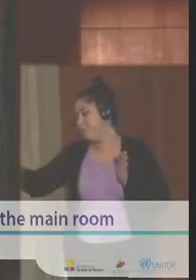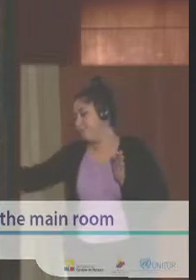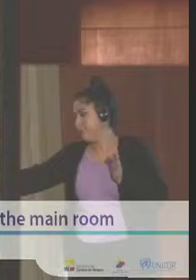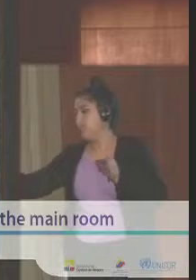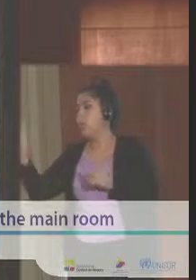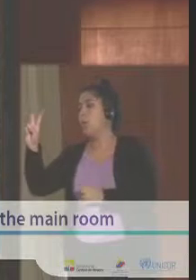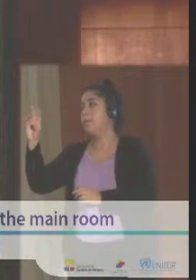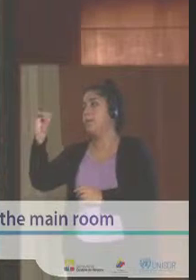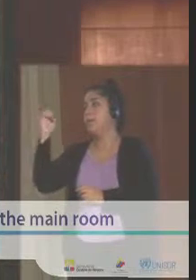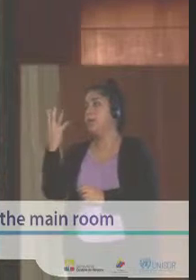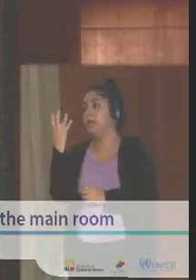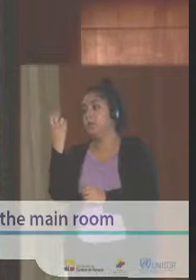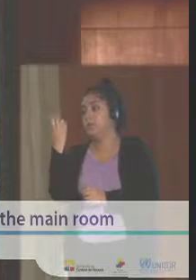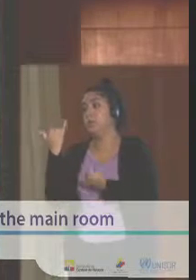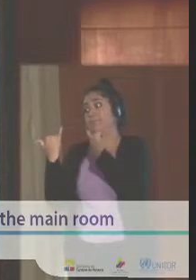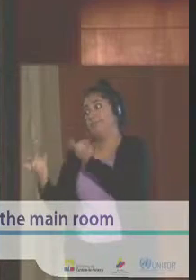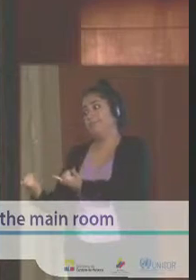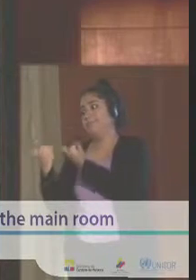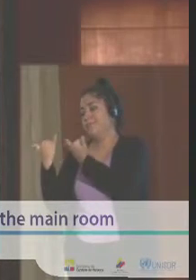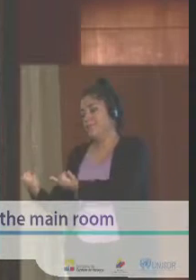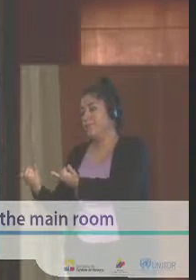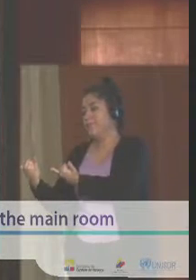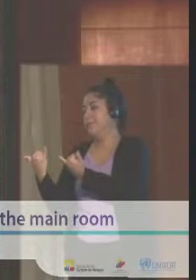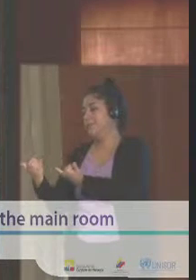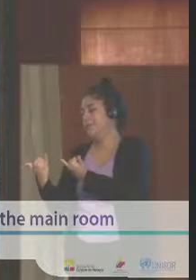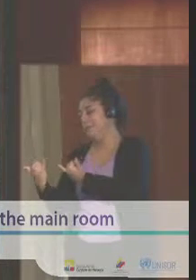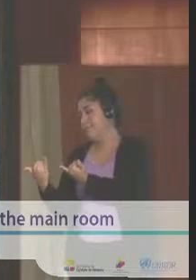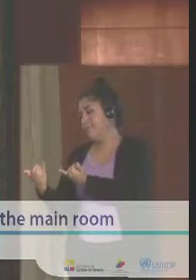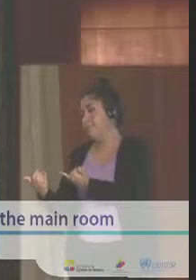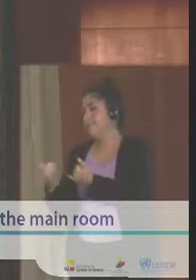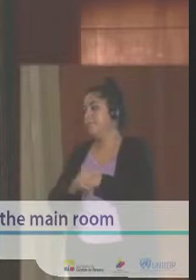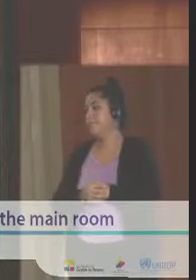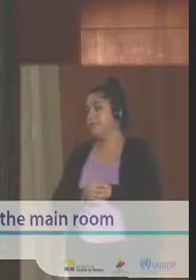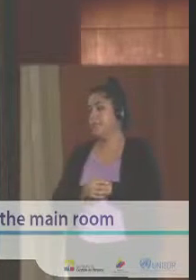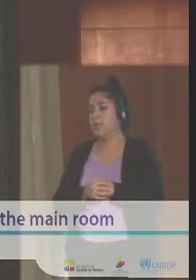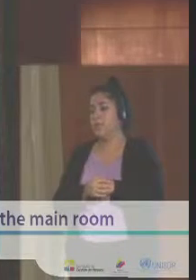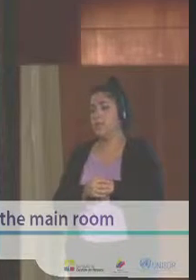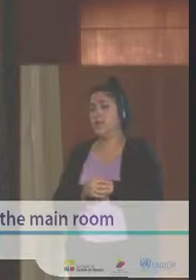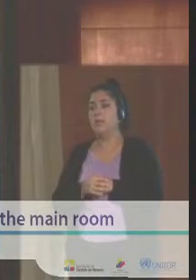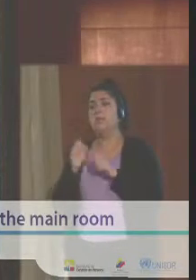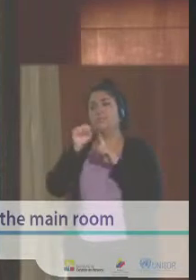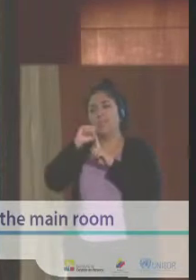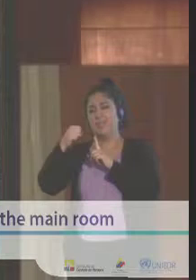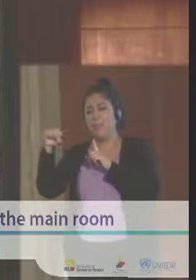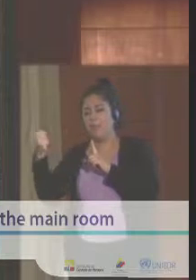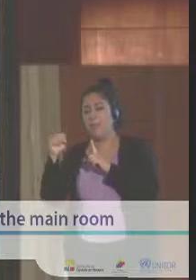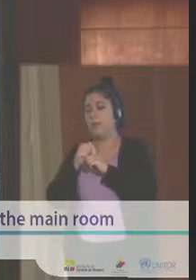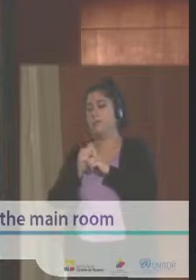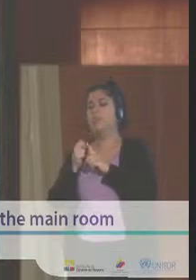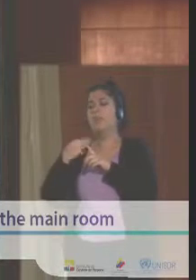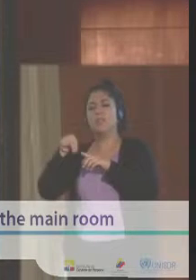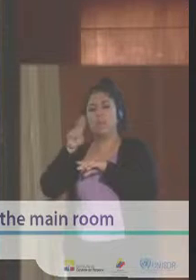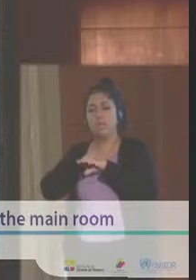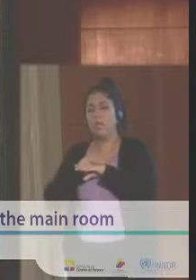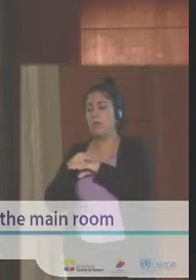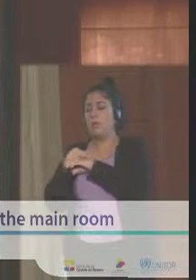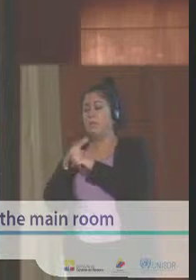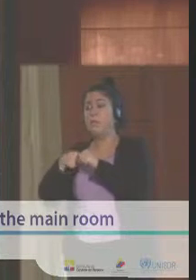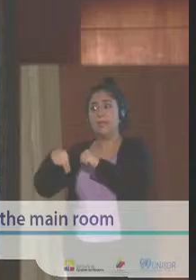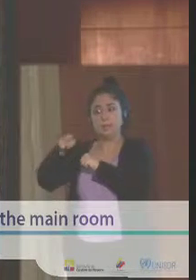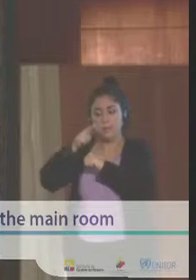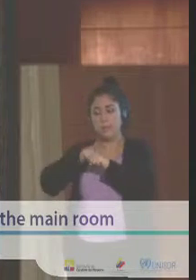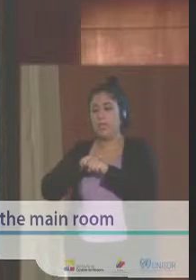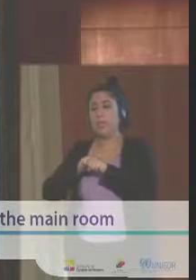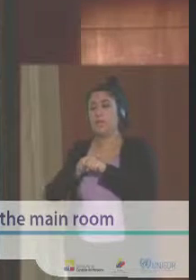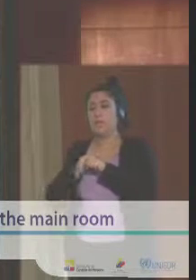until we get to 2014. And at the time, within the National System of Public Investment, we have